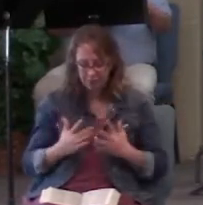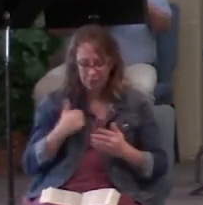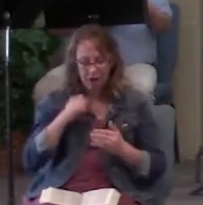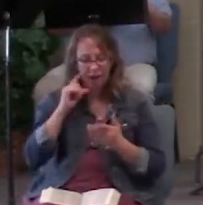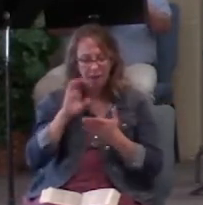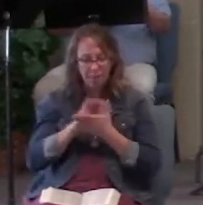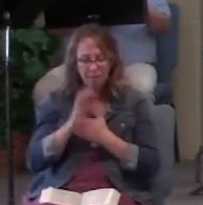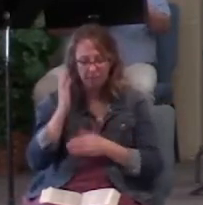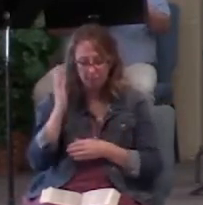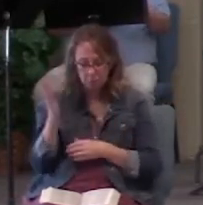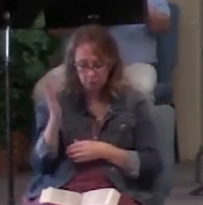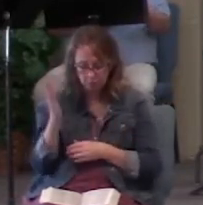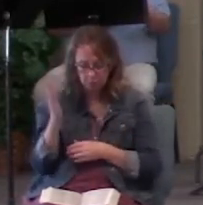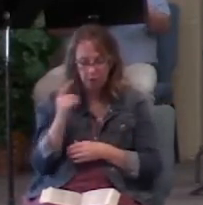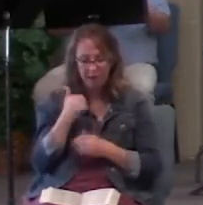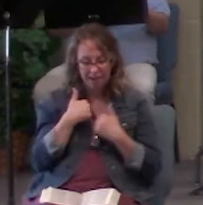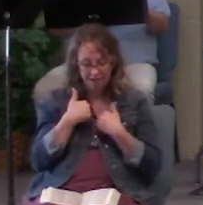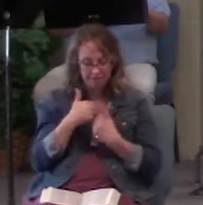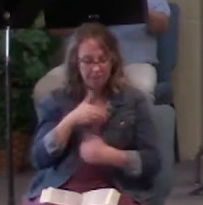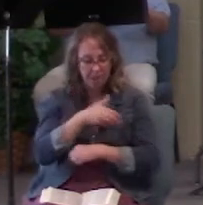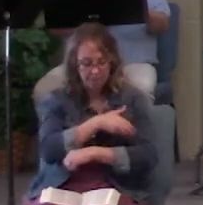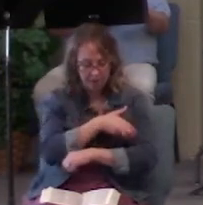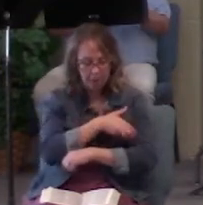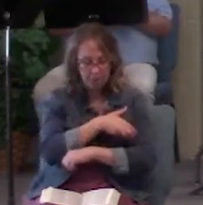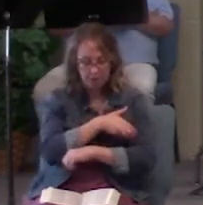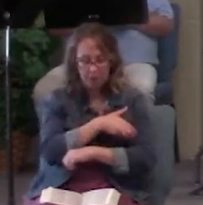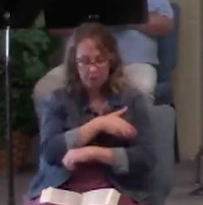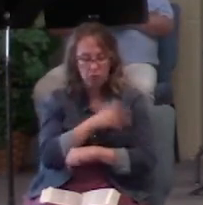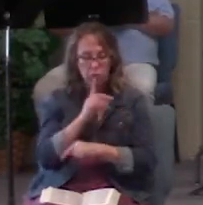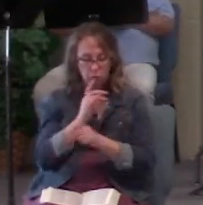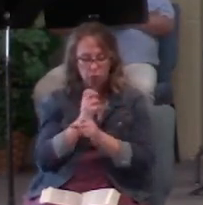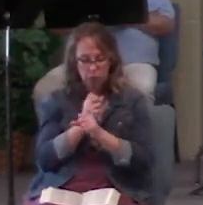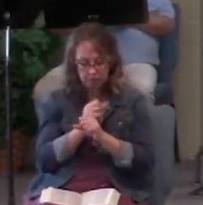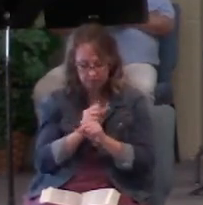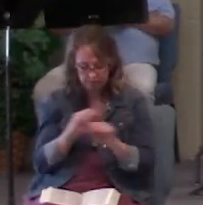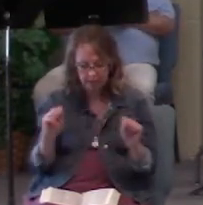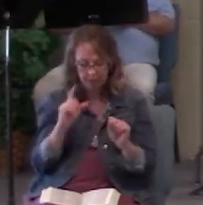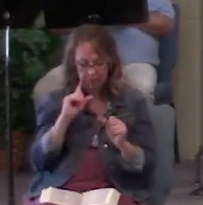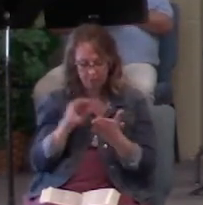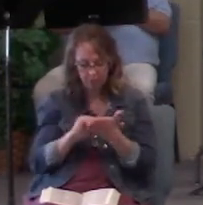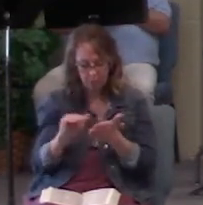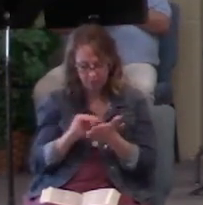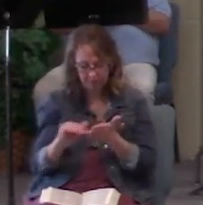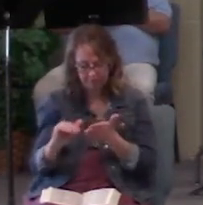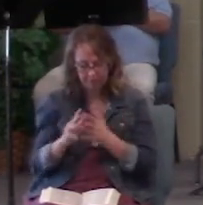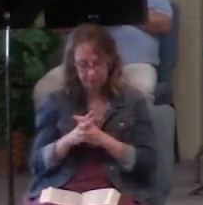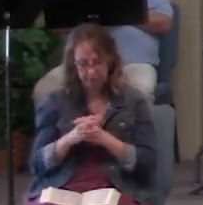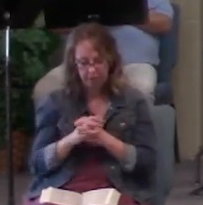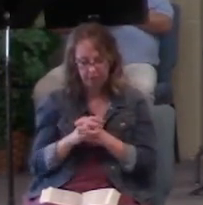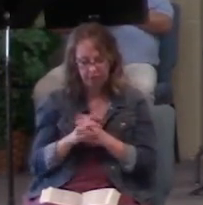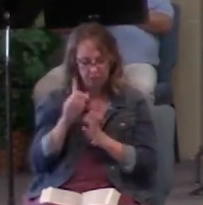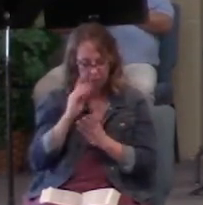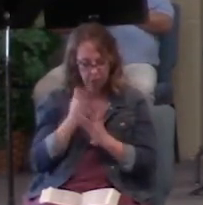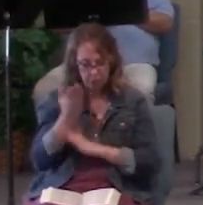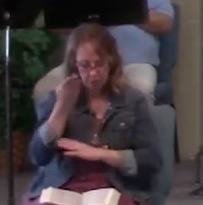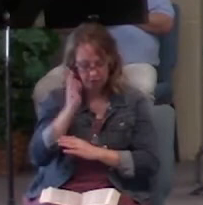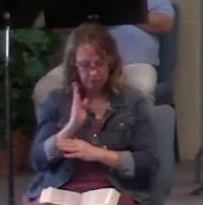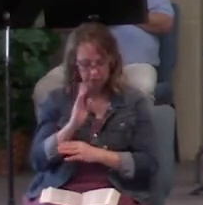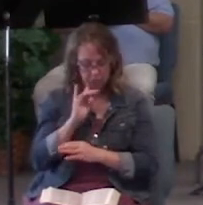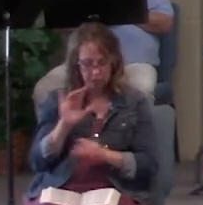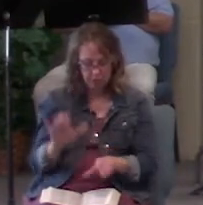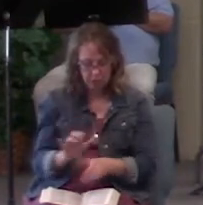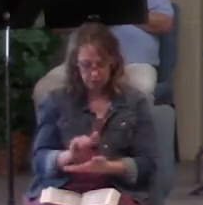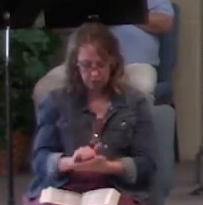you have the power to save and to forgive. And so, God, this morning I do that.